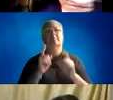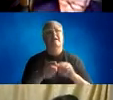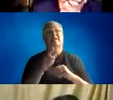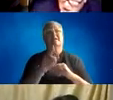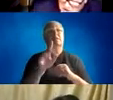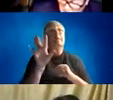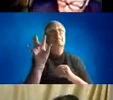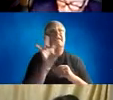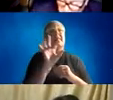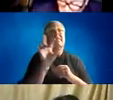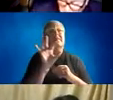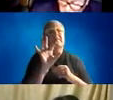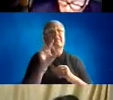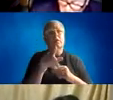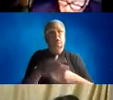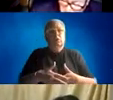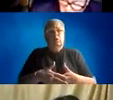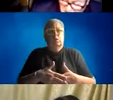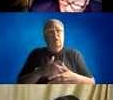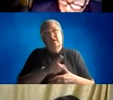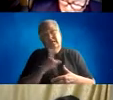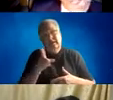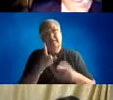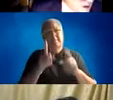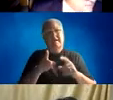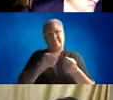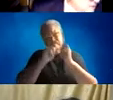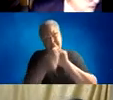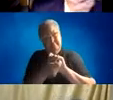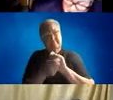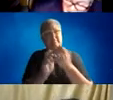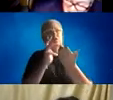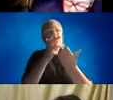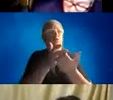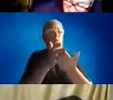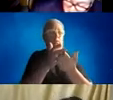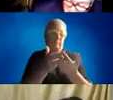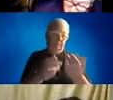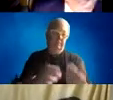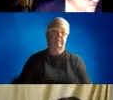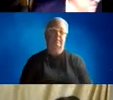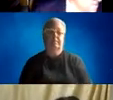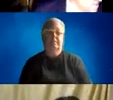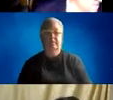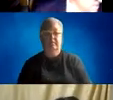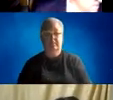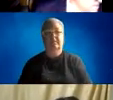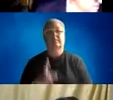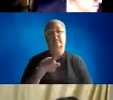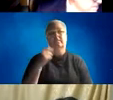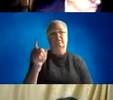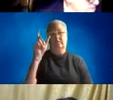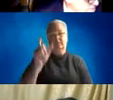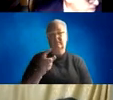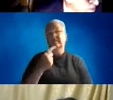be a good measure, which we could argue for there quite easily. Yeah. Okay. There's Crystal Inspire, number of women and girls